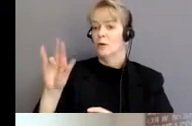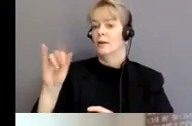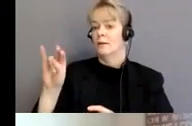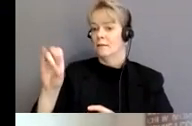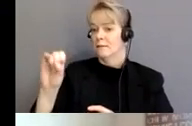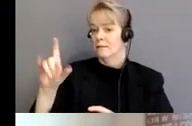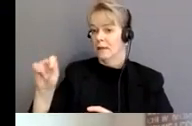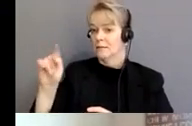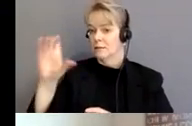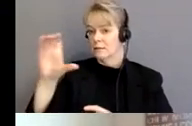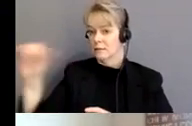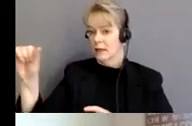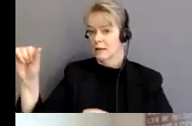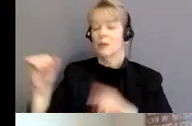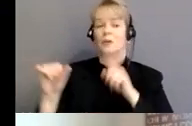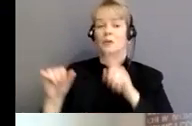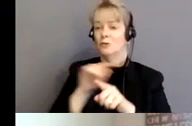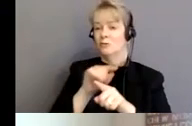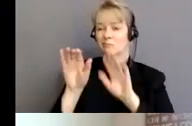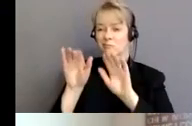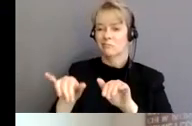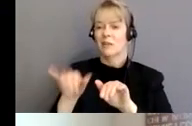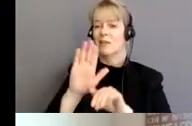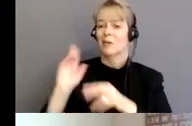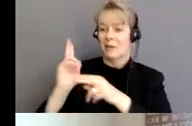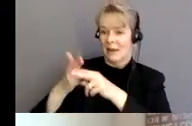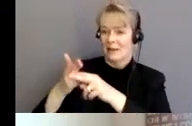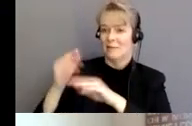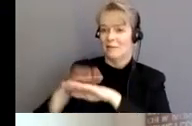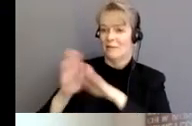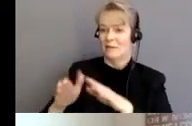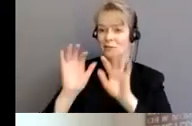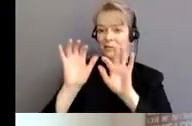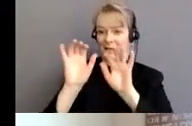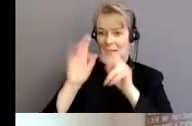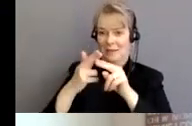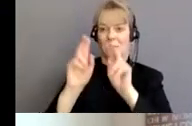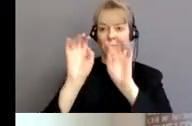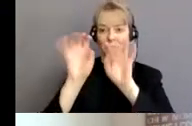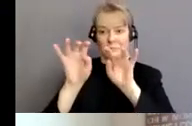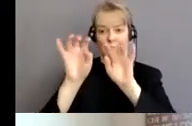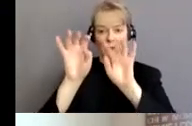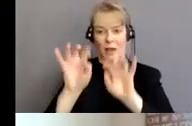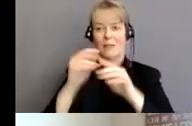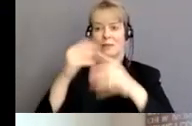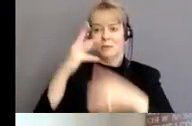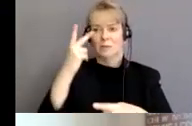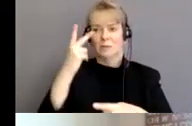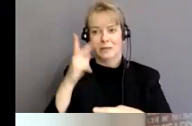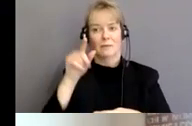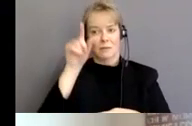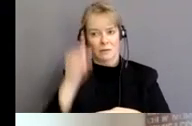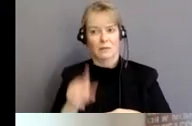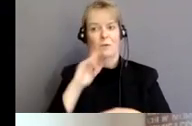check registration and you put in the person's name, it goes into a database, a national database. So anyone